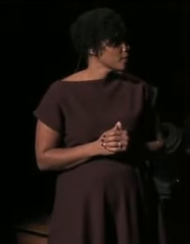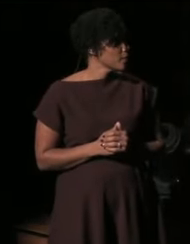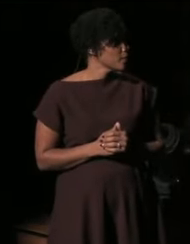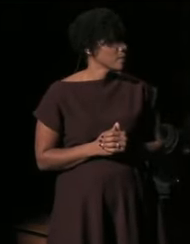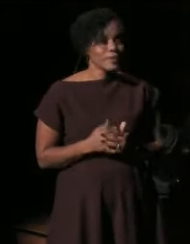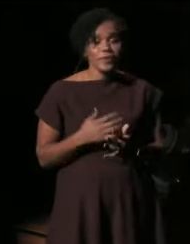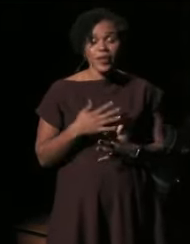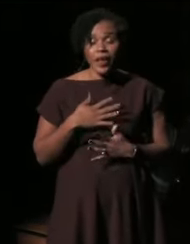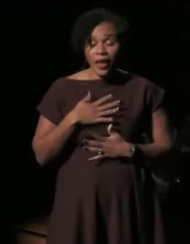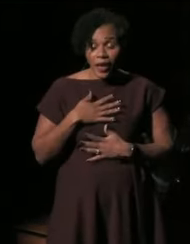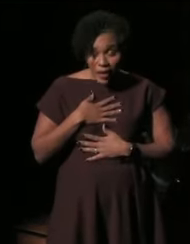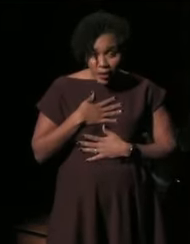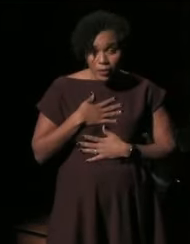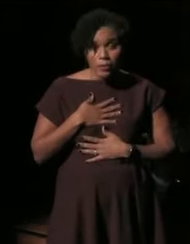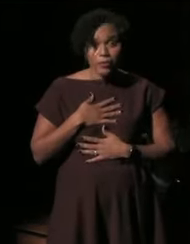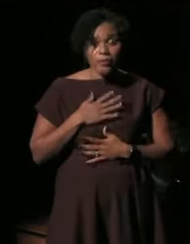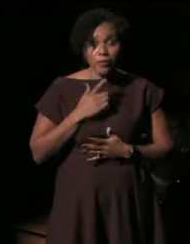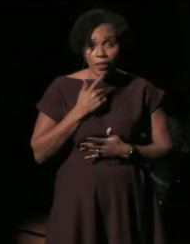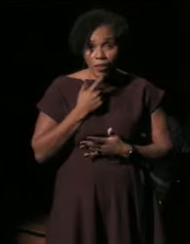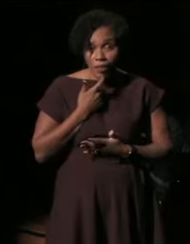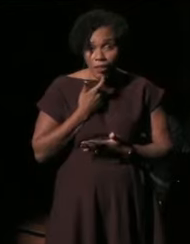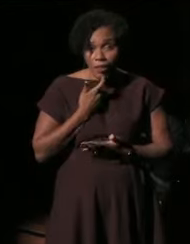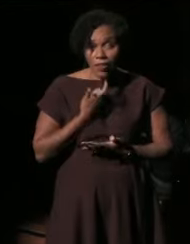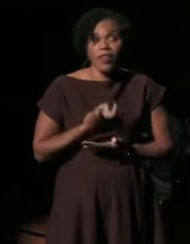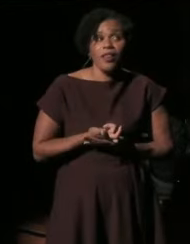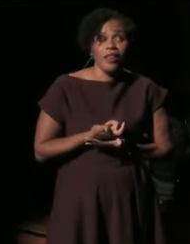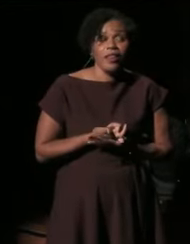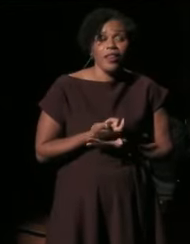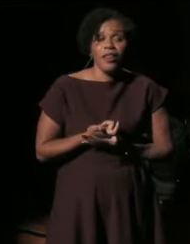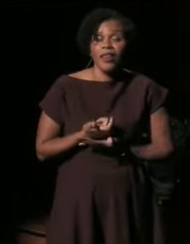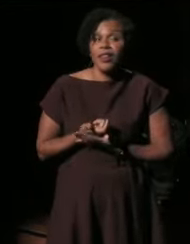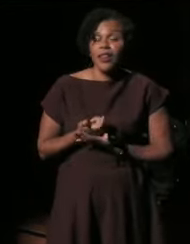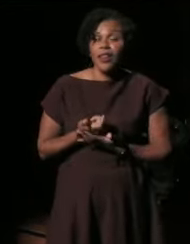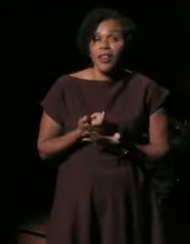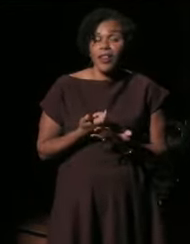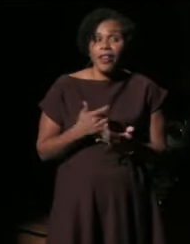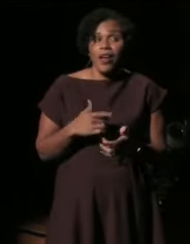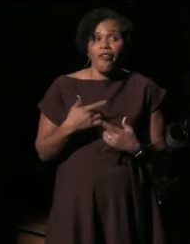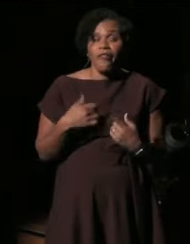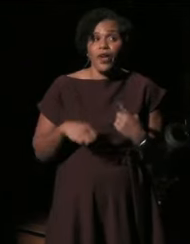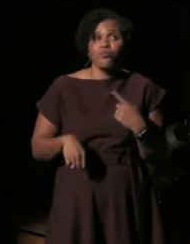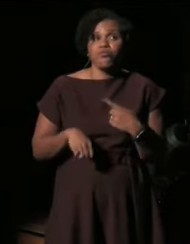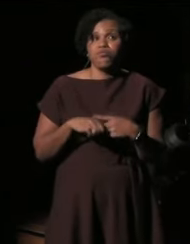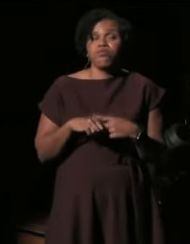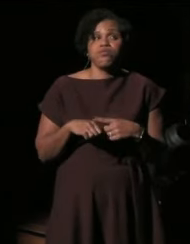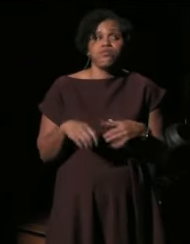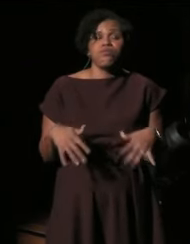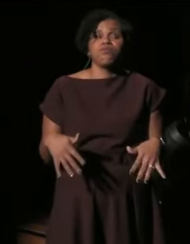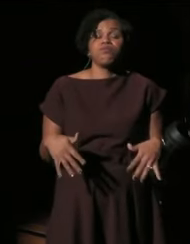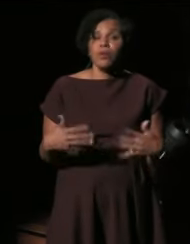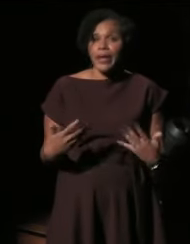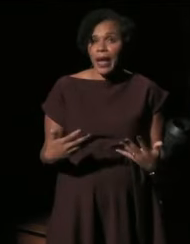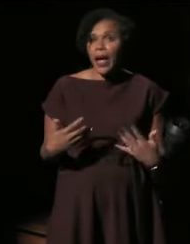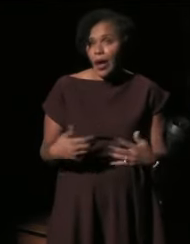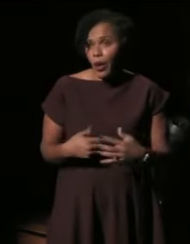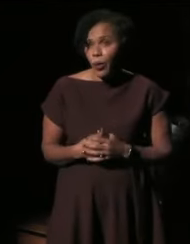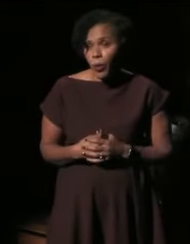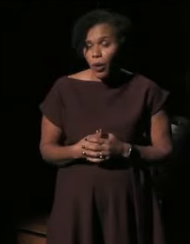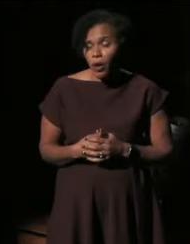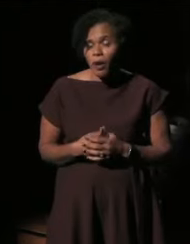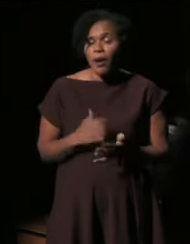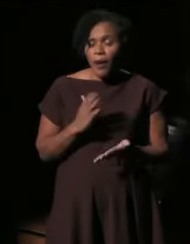I am absolutely in awe and I'm blown away right now. It is an